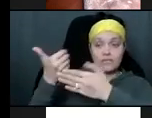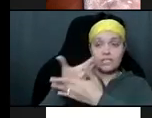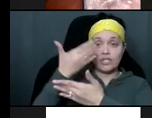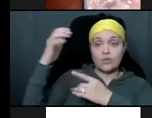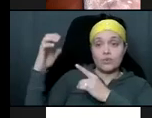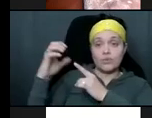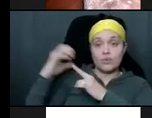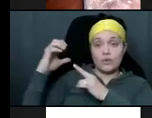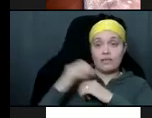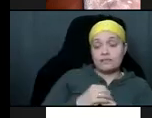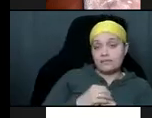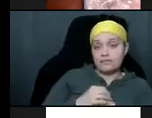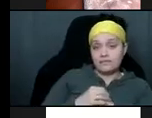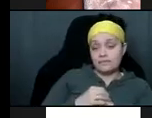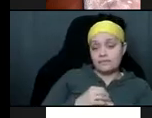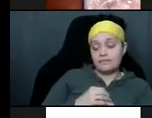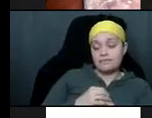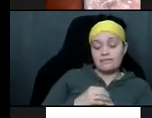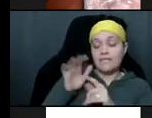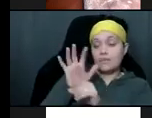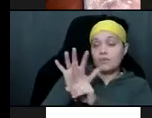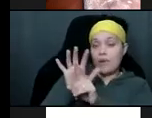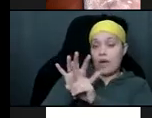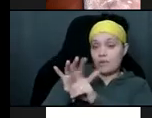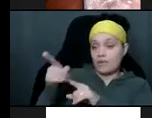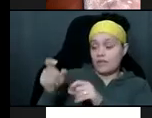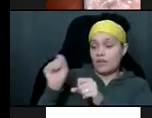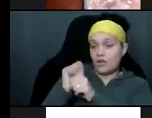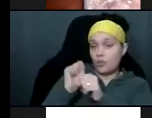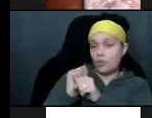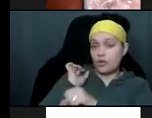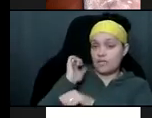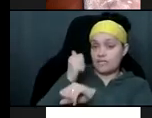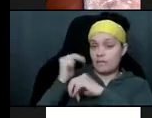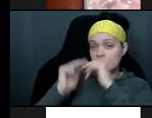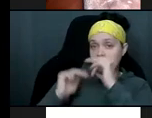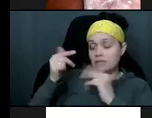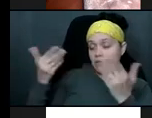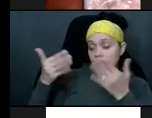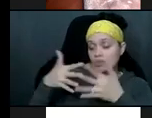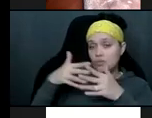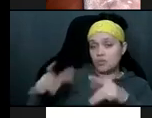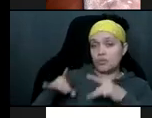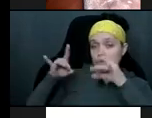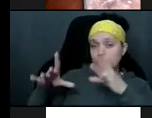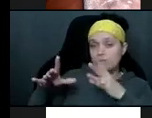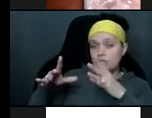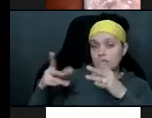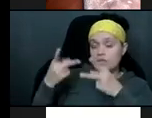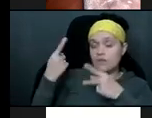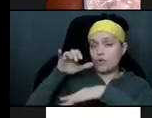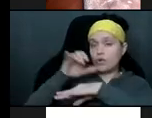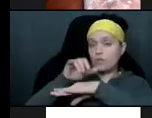colony. They will populate and work in establishing this new Australian colony for the